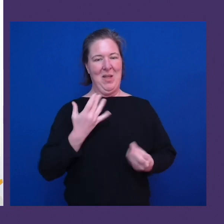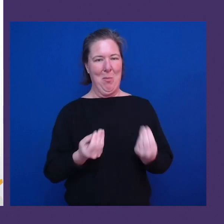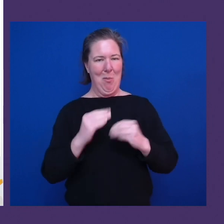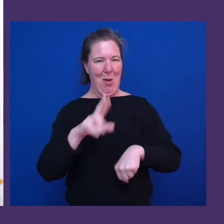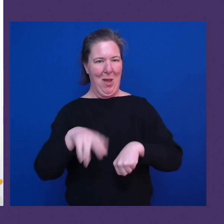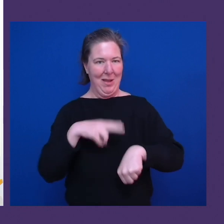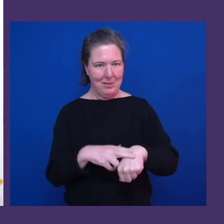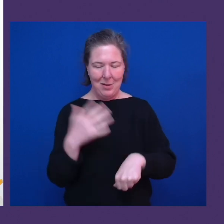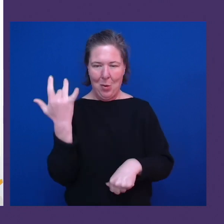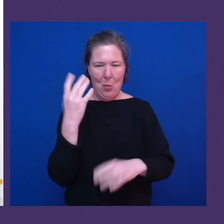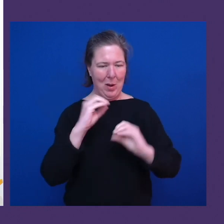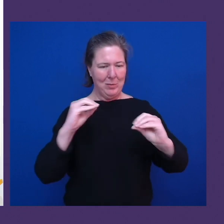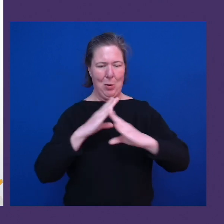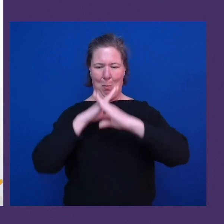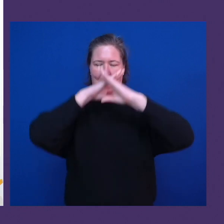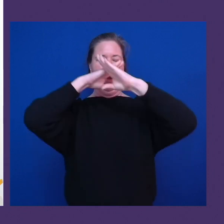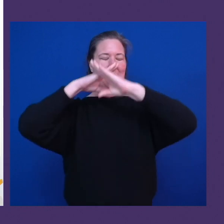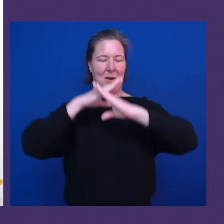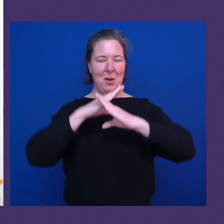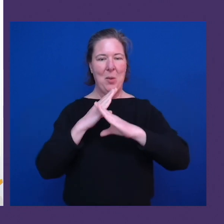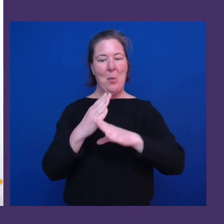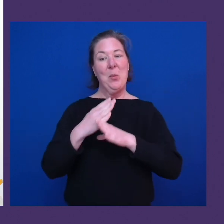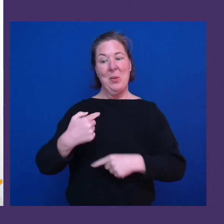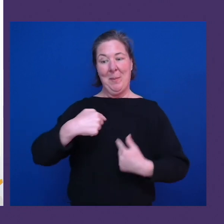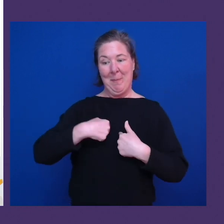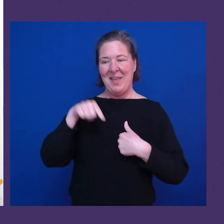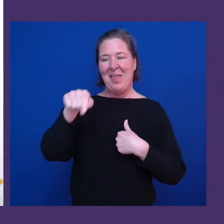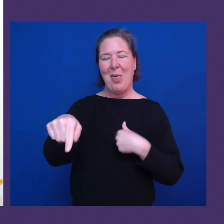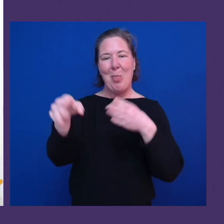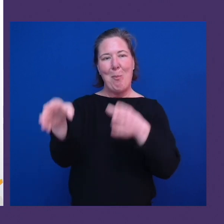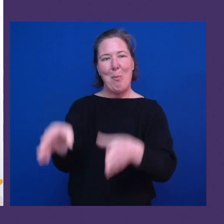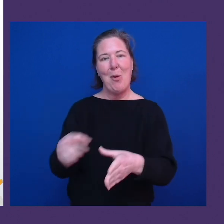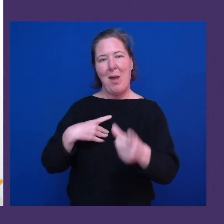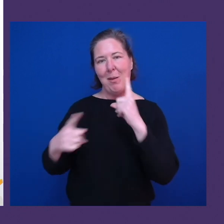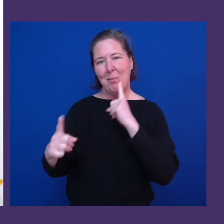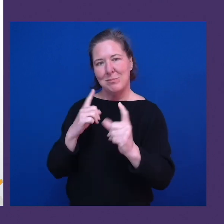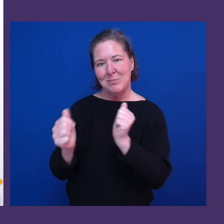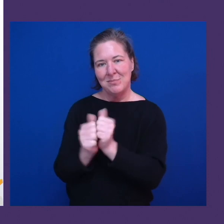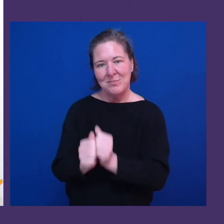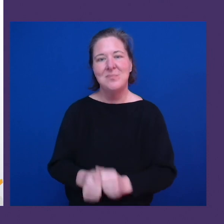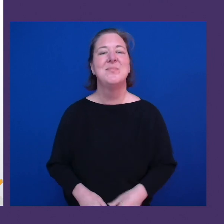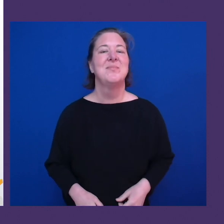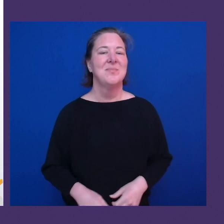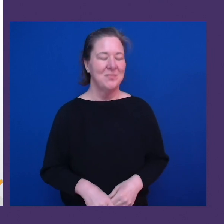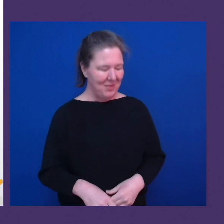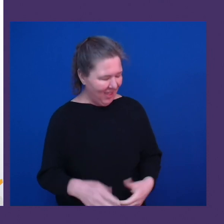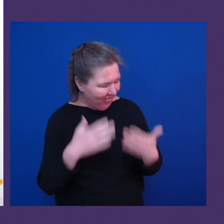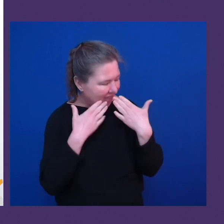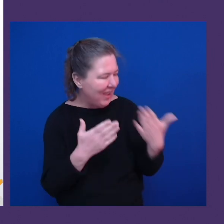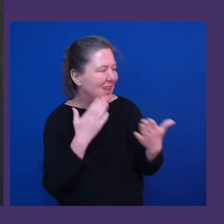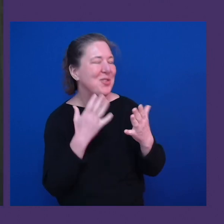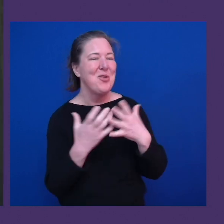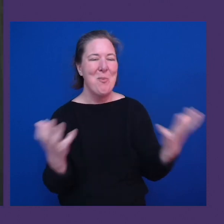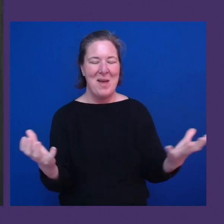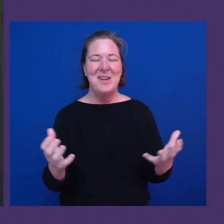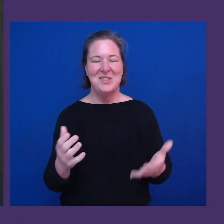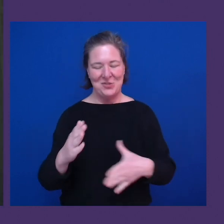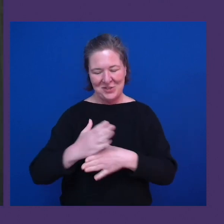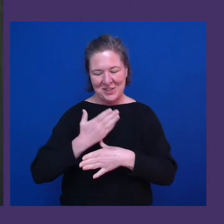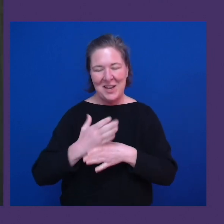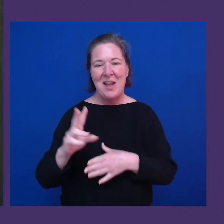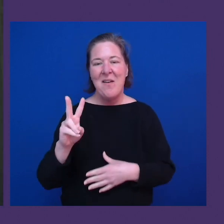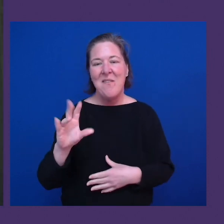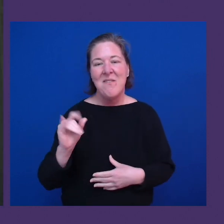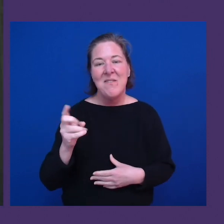no barriers between me and the person I'm speaking with. Thank you so much for sharing this, Victor. What I love about